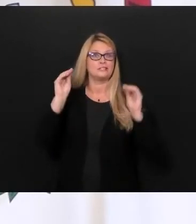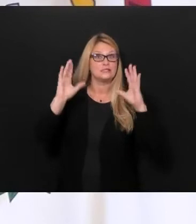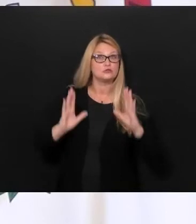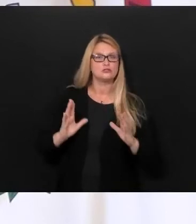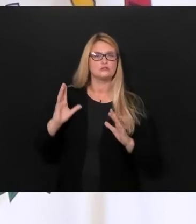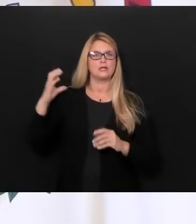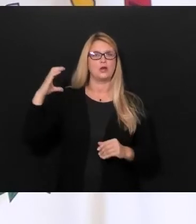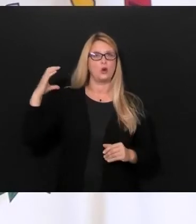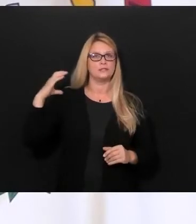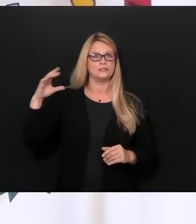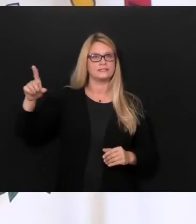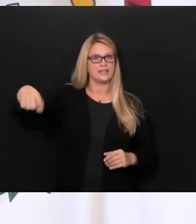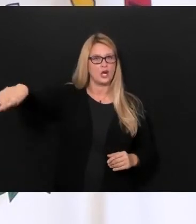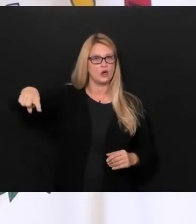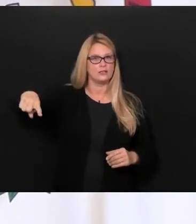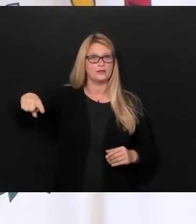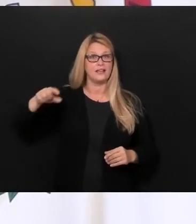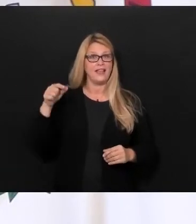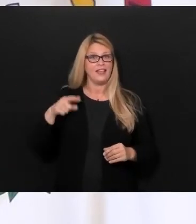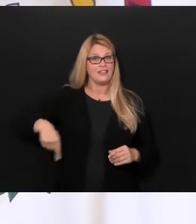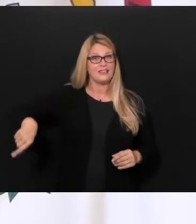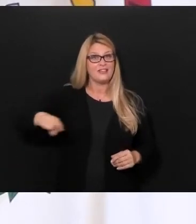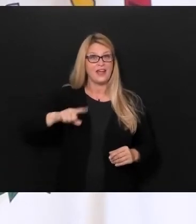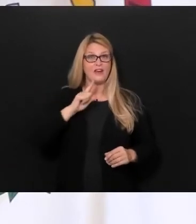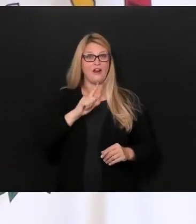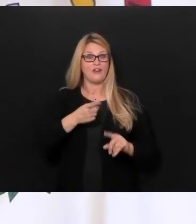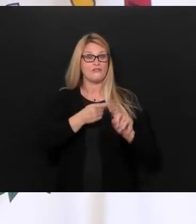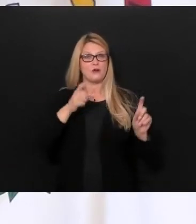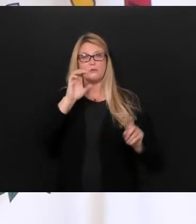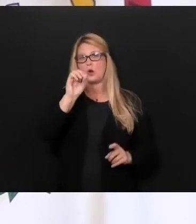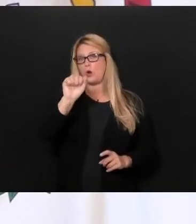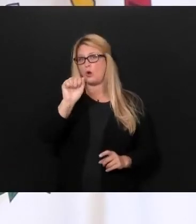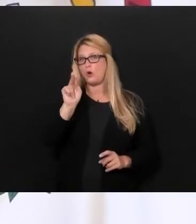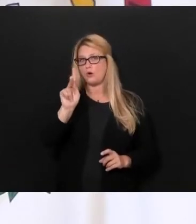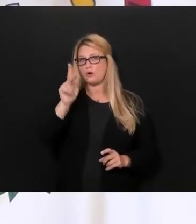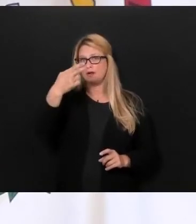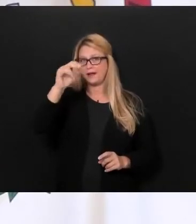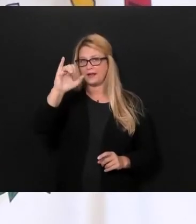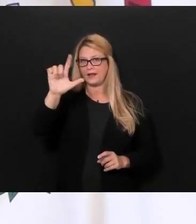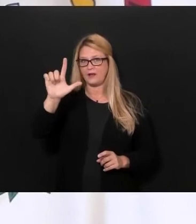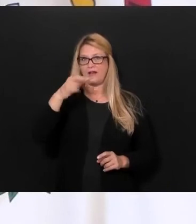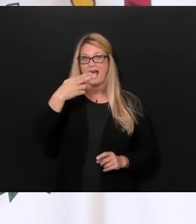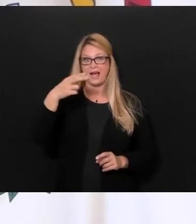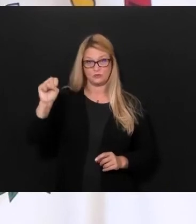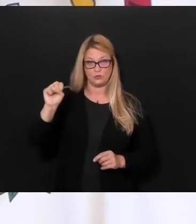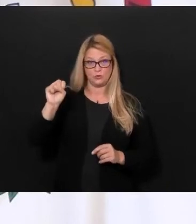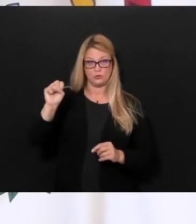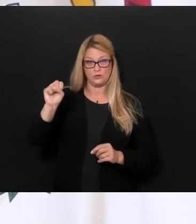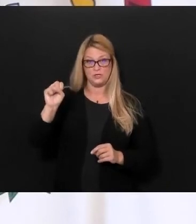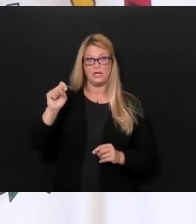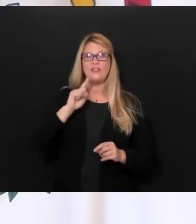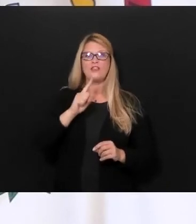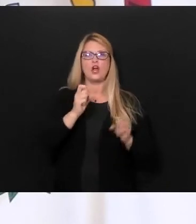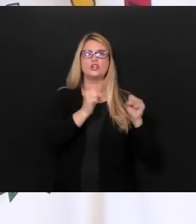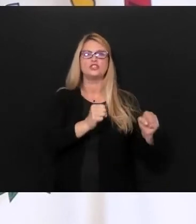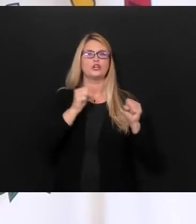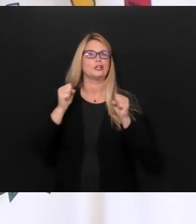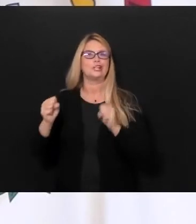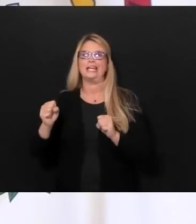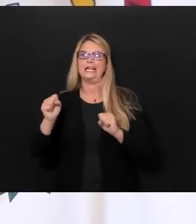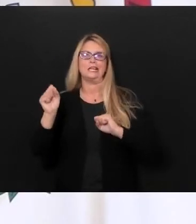them. And these young ladies are from Oak Hill High School. And they're cheerleading